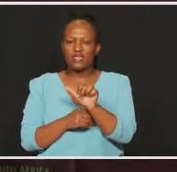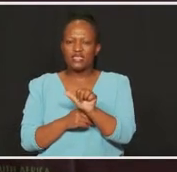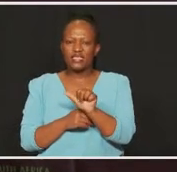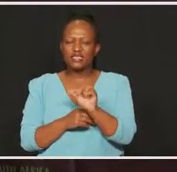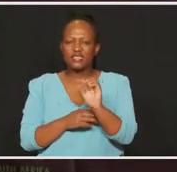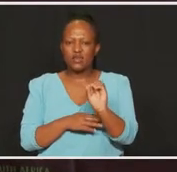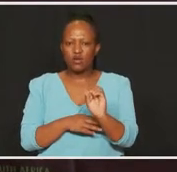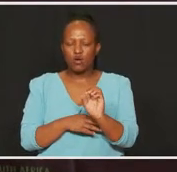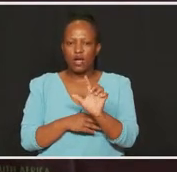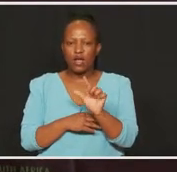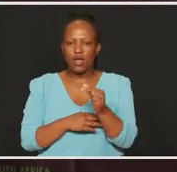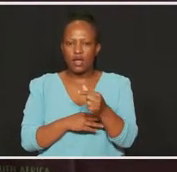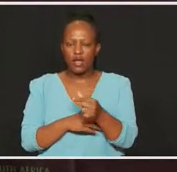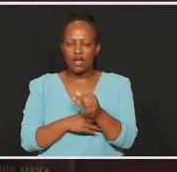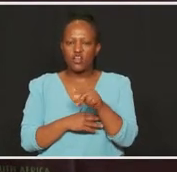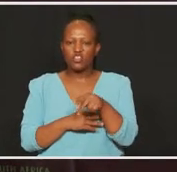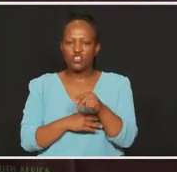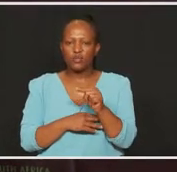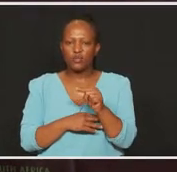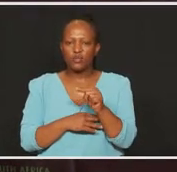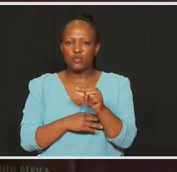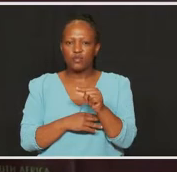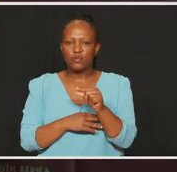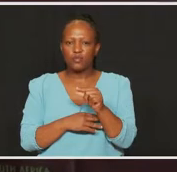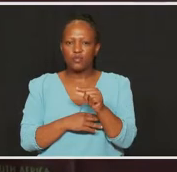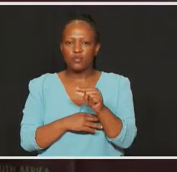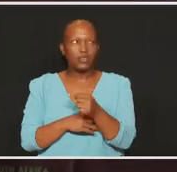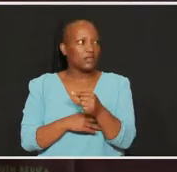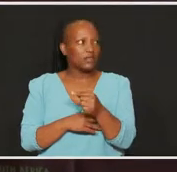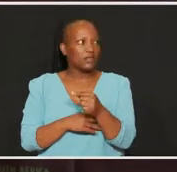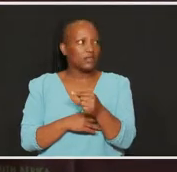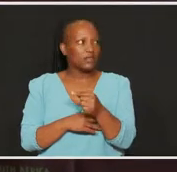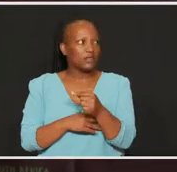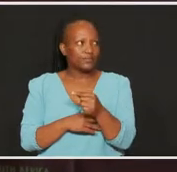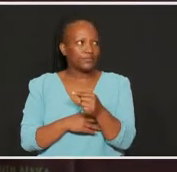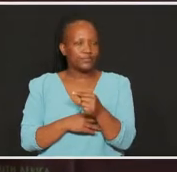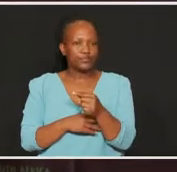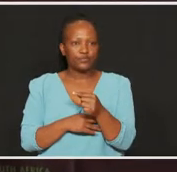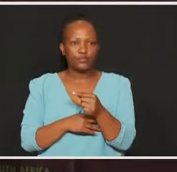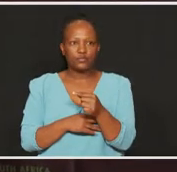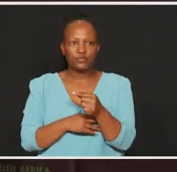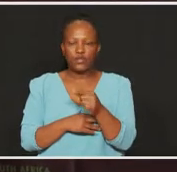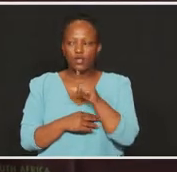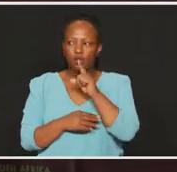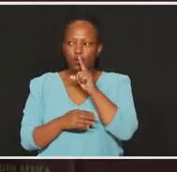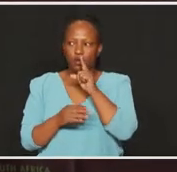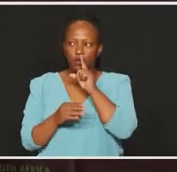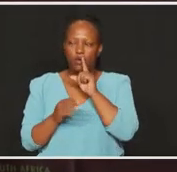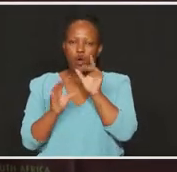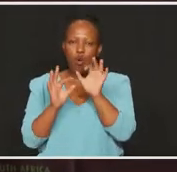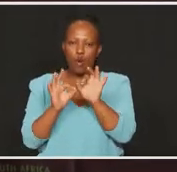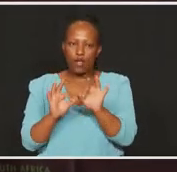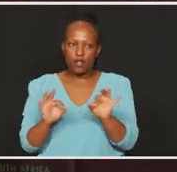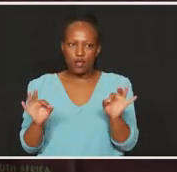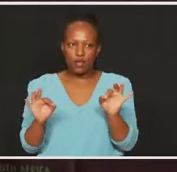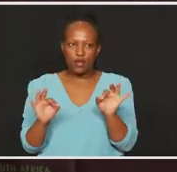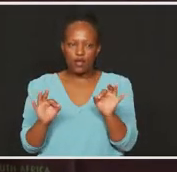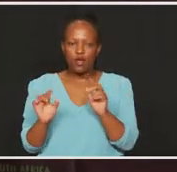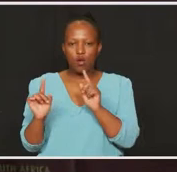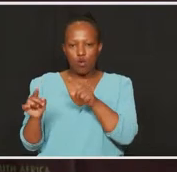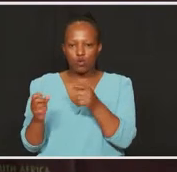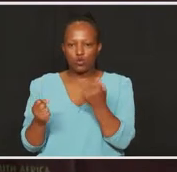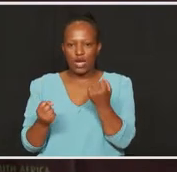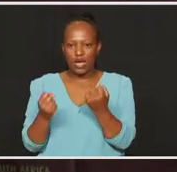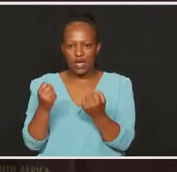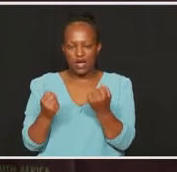hm60lg GP can you please quietly and urgently attend to your car